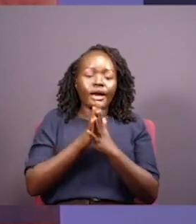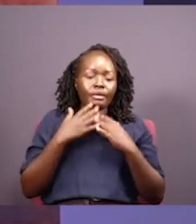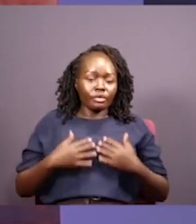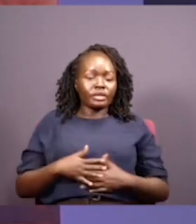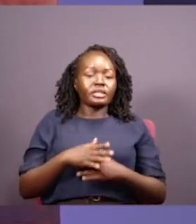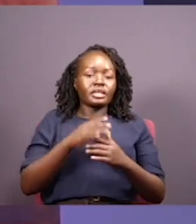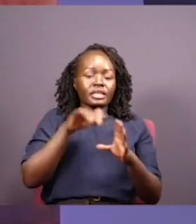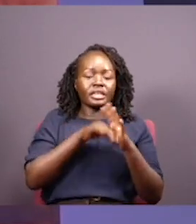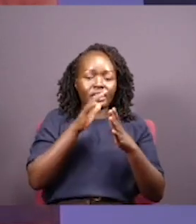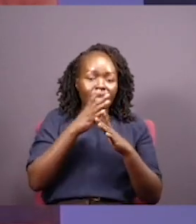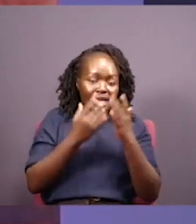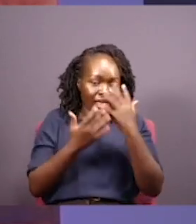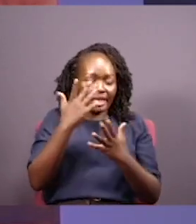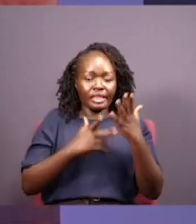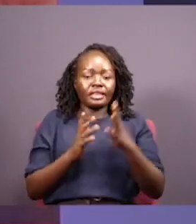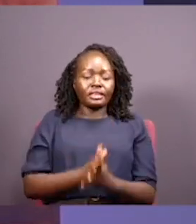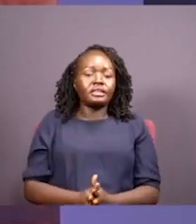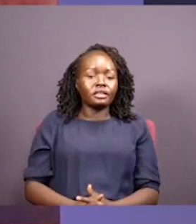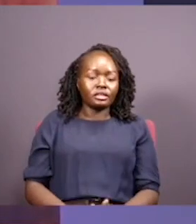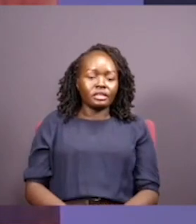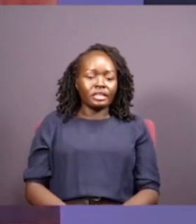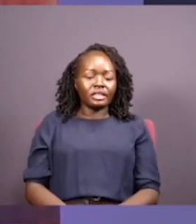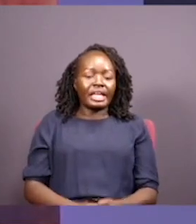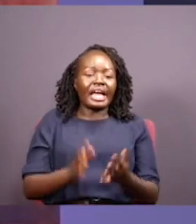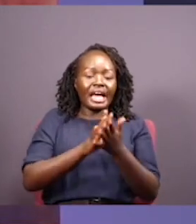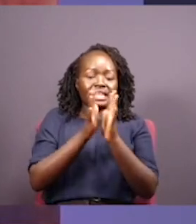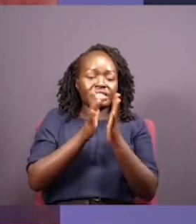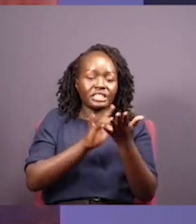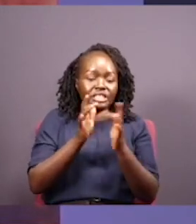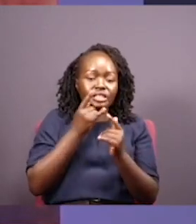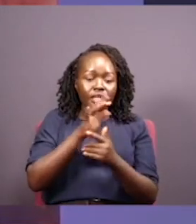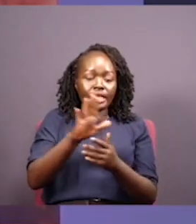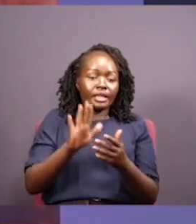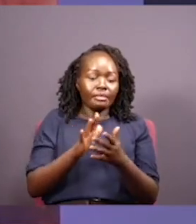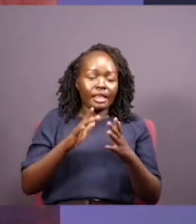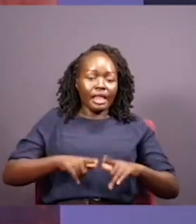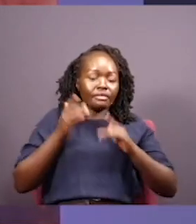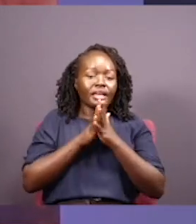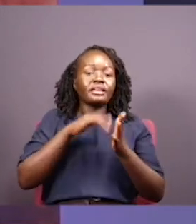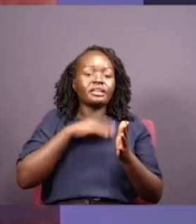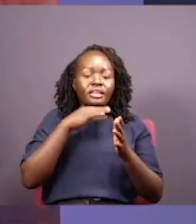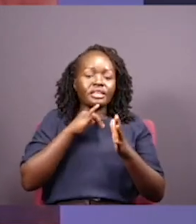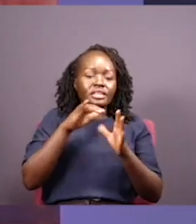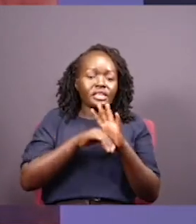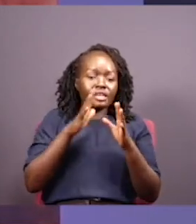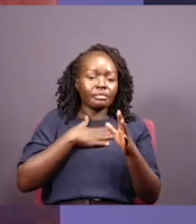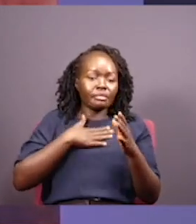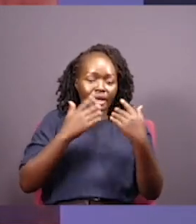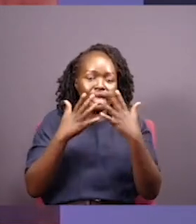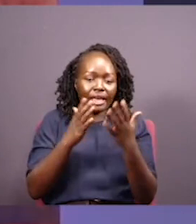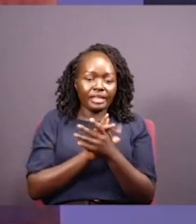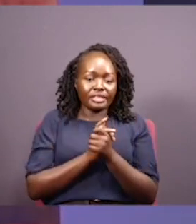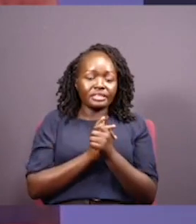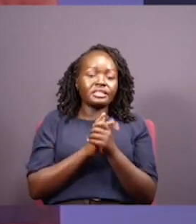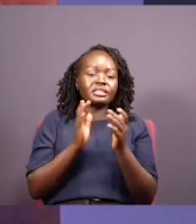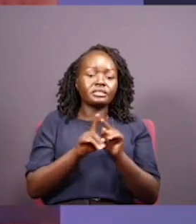hell. And so Jesus was telling them, life and death is in my hands. Even as I send you